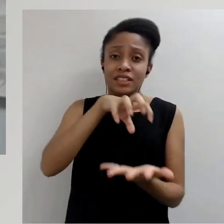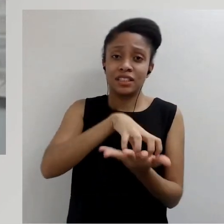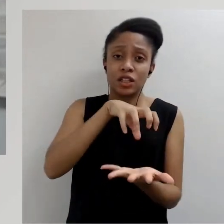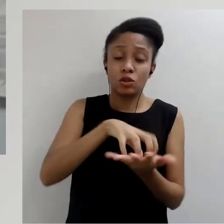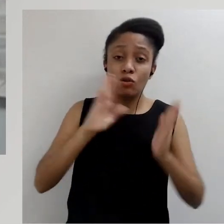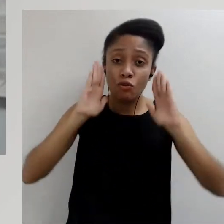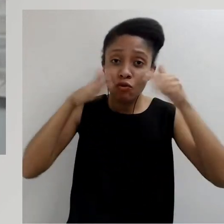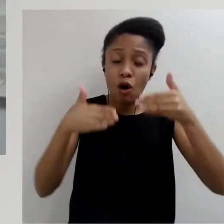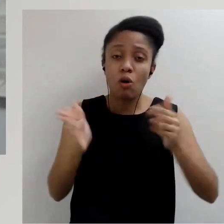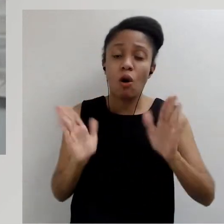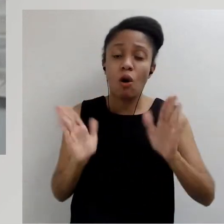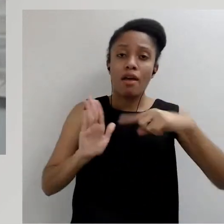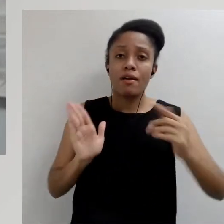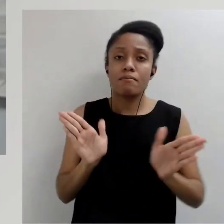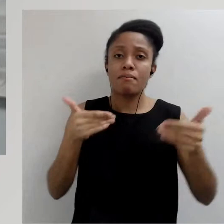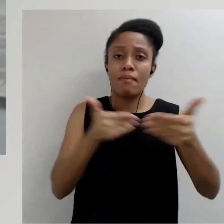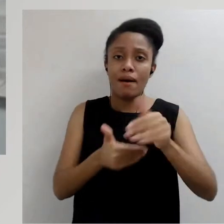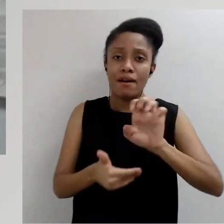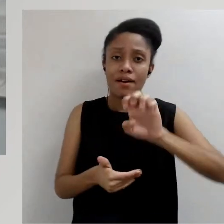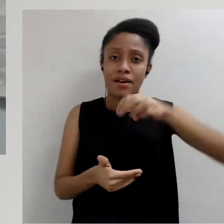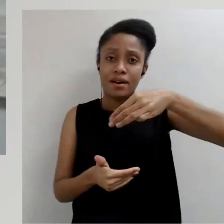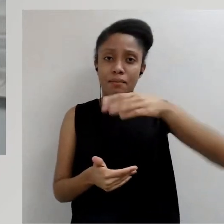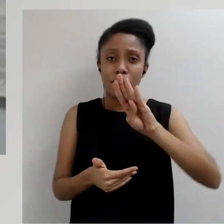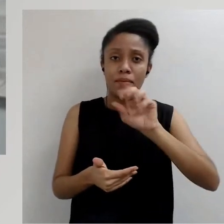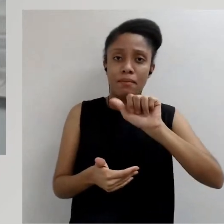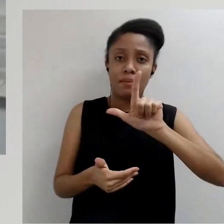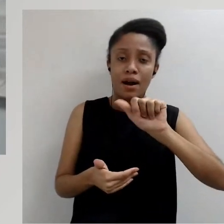to a specific packaging sector without